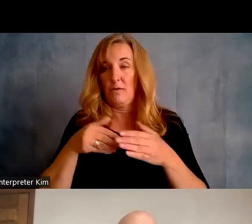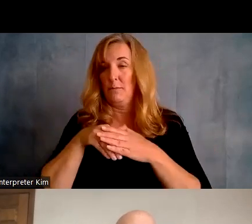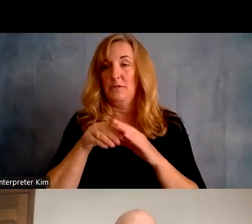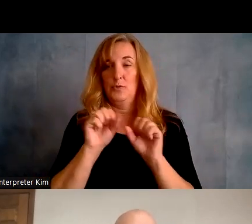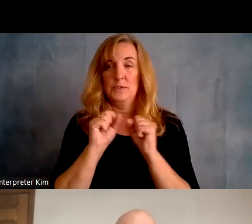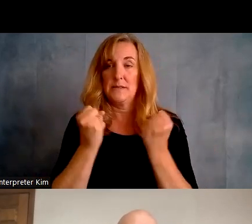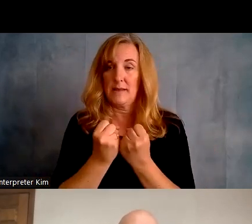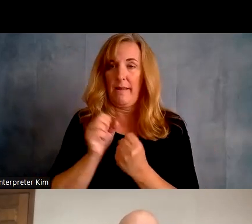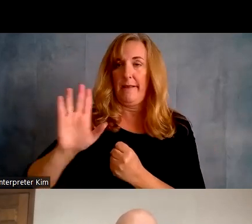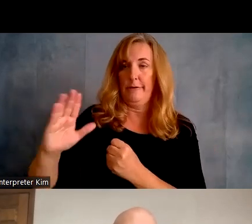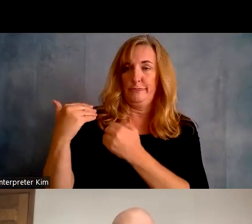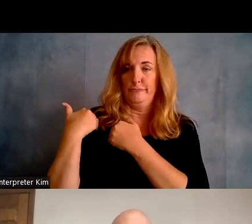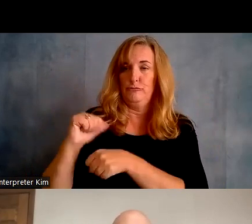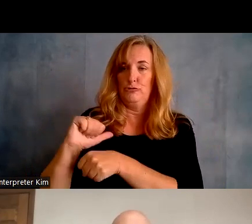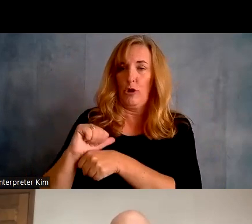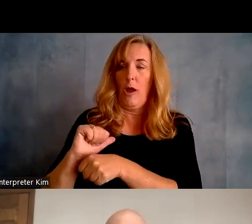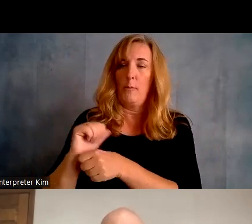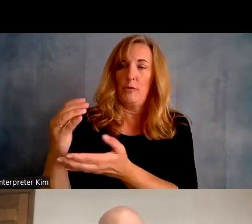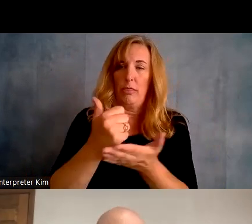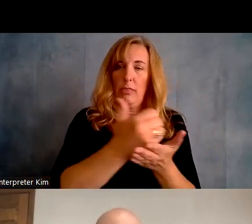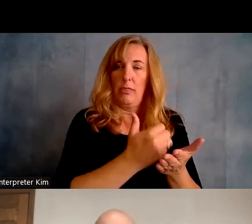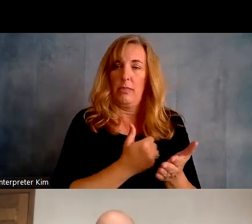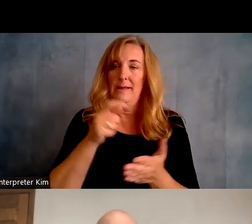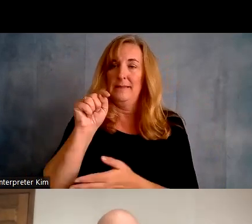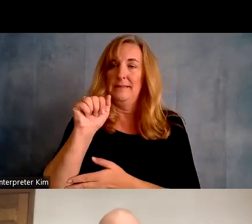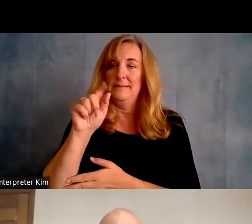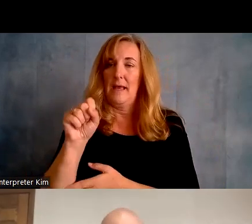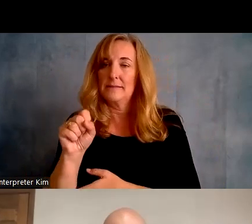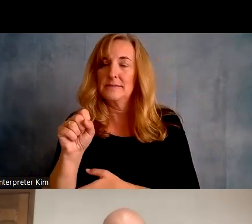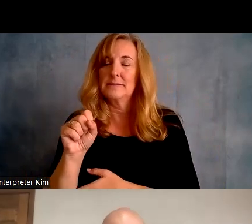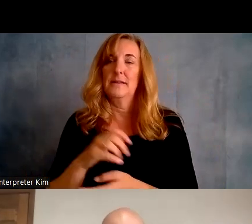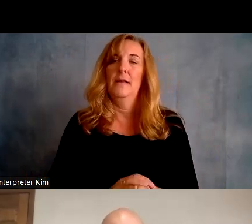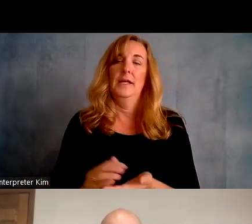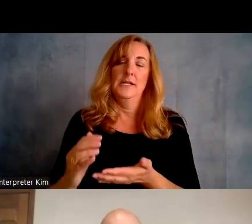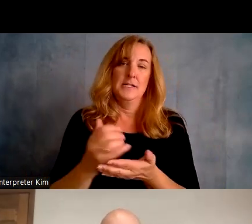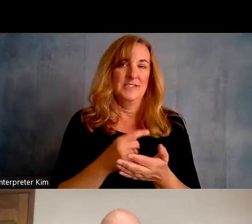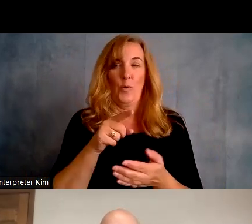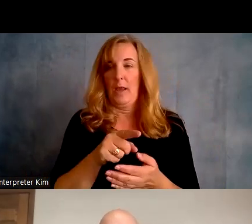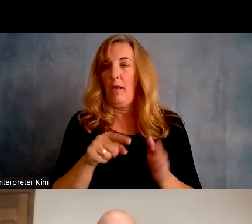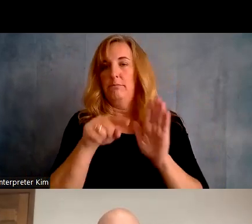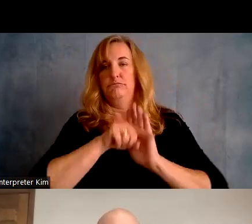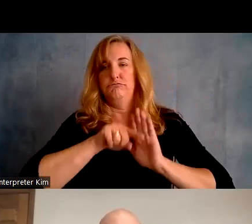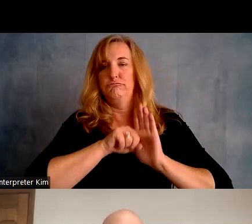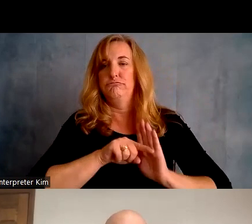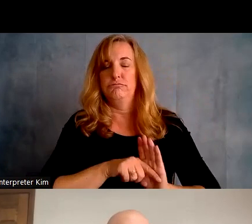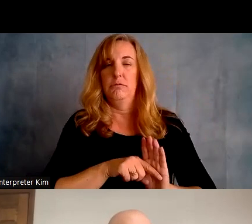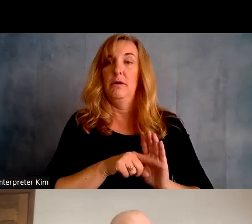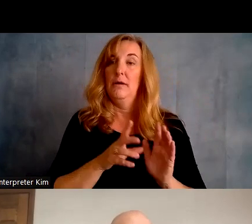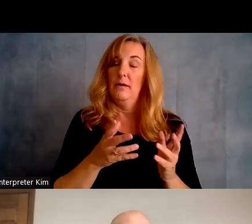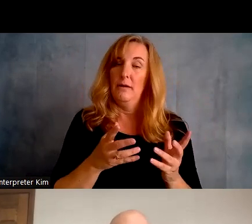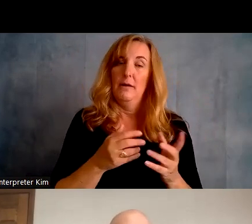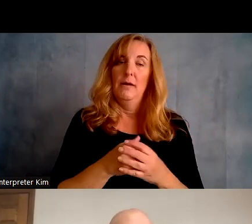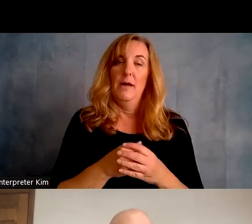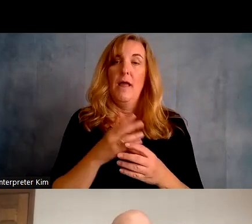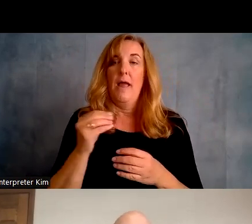job he had as tax collector. He was marginalized on top of marginalized. And Amos Young has made the point